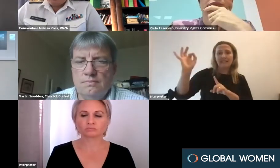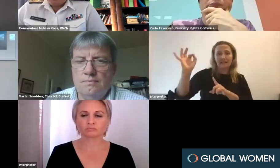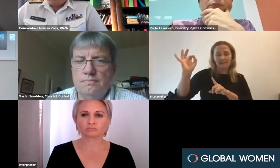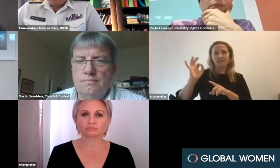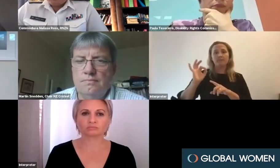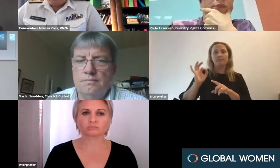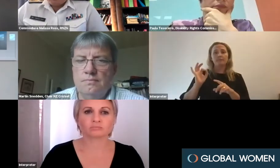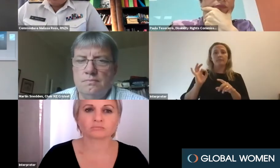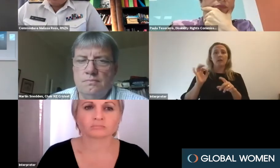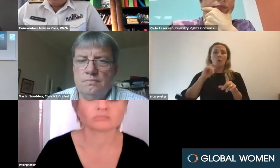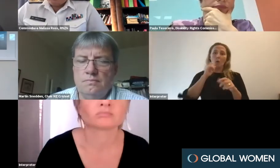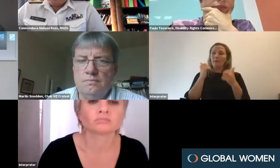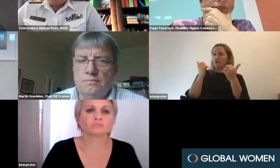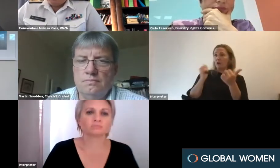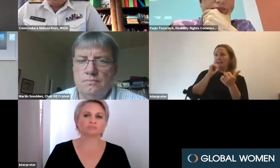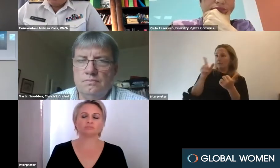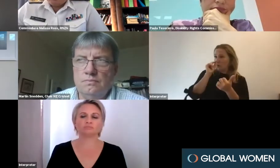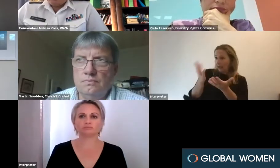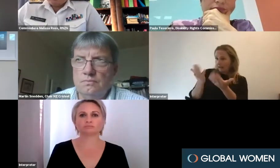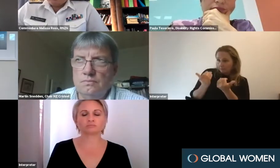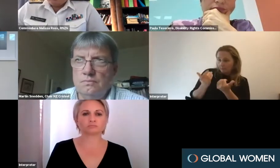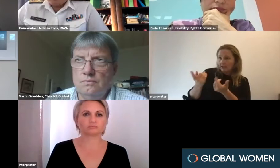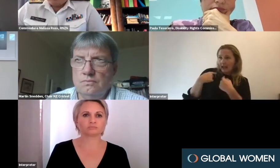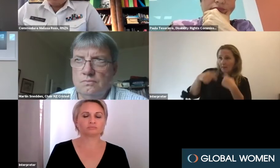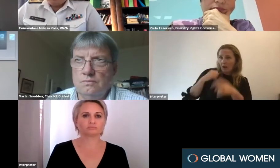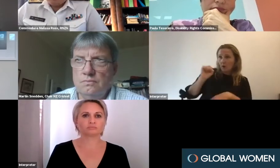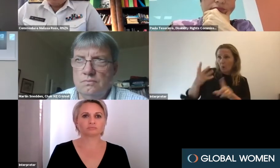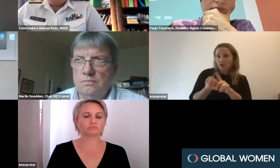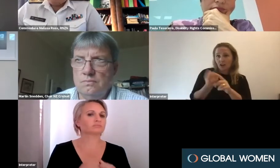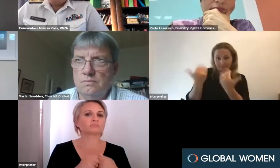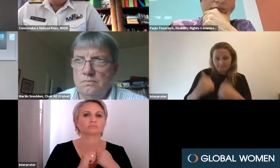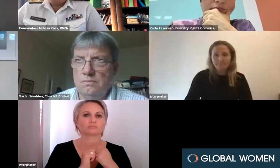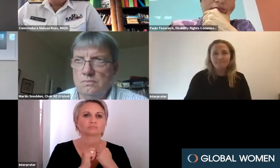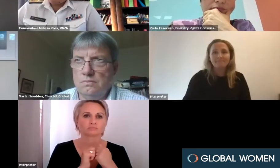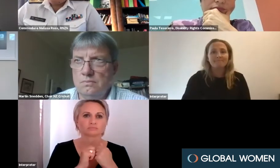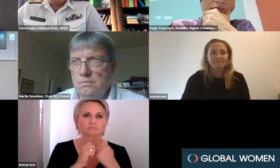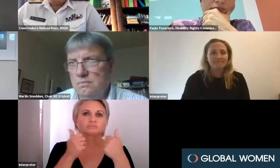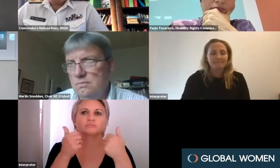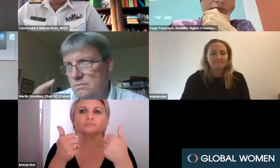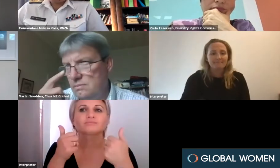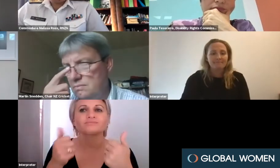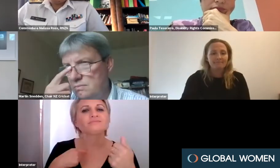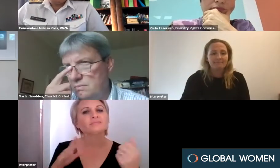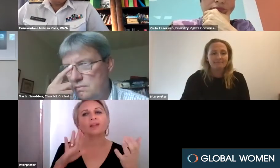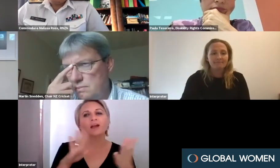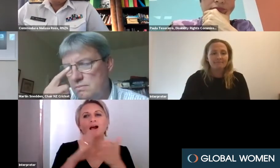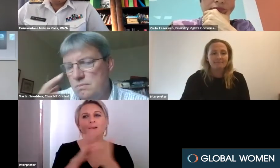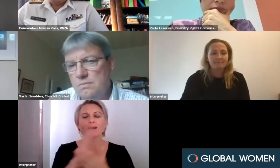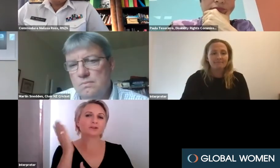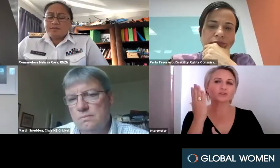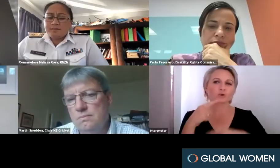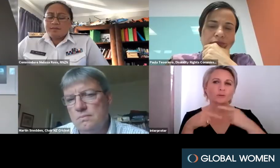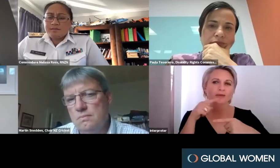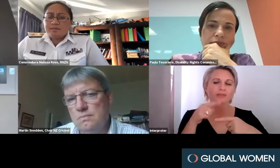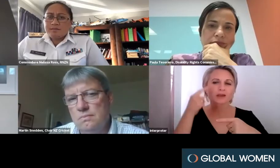it'd be great if you could share a little bit about what you've achieved there. Yeah, look, I'm happy to talk a bit about that. I suppose in terms of